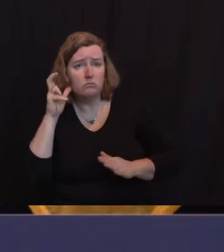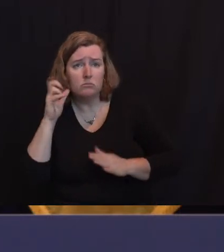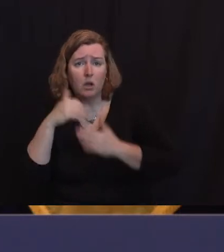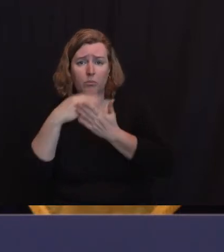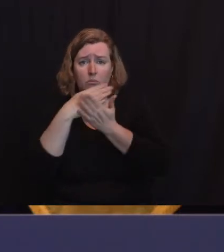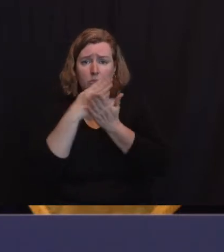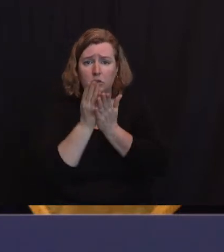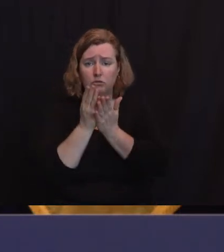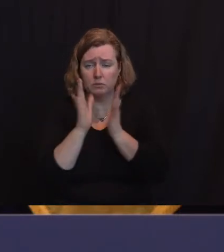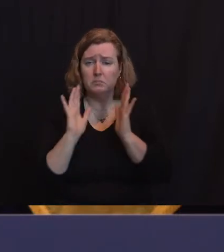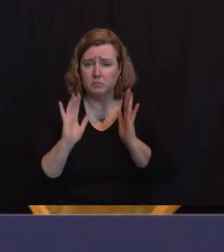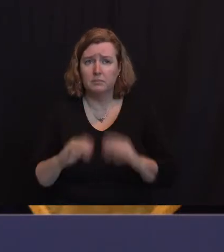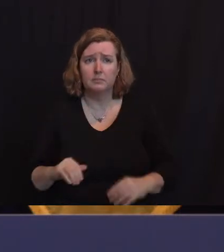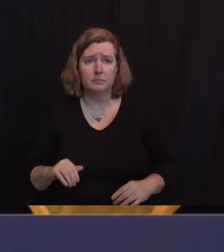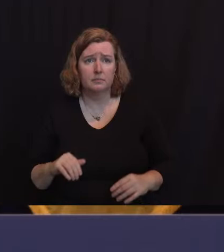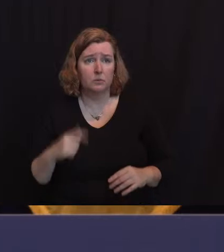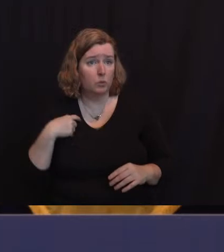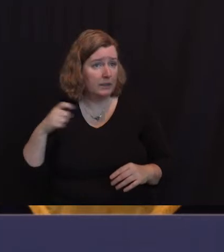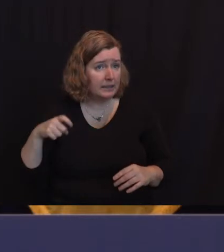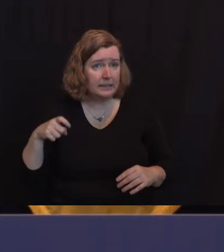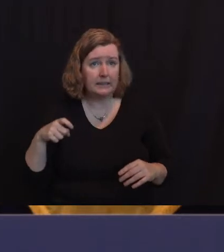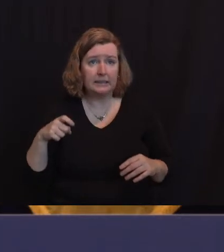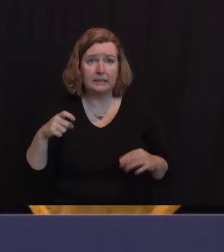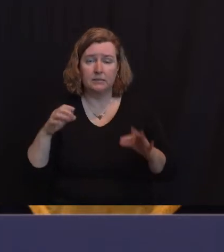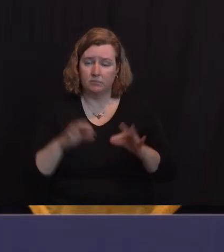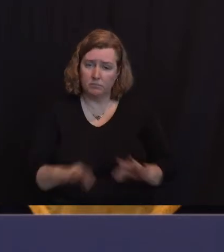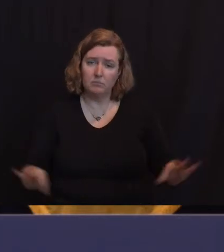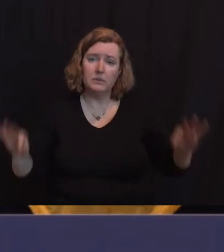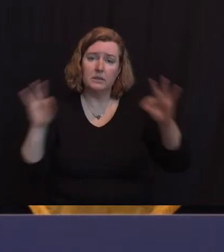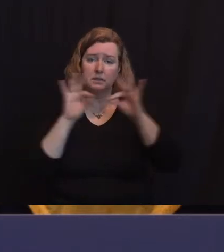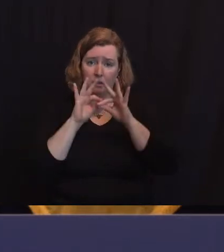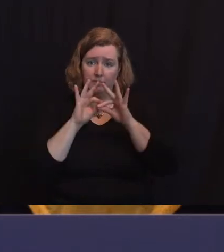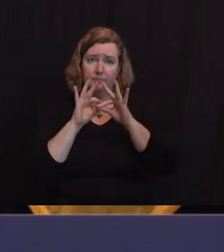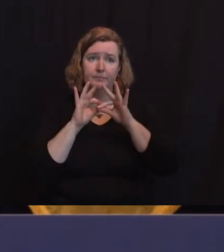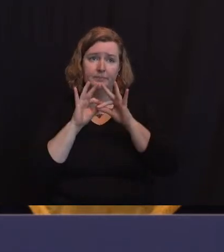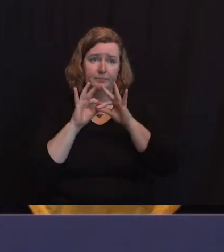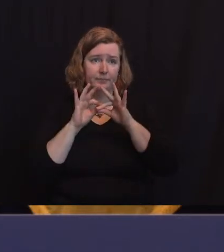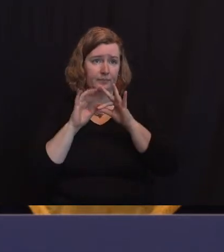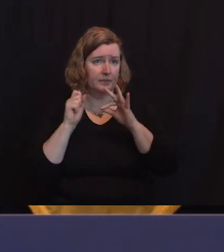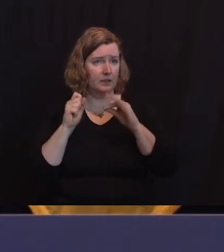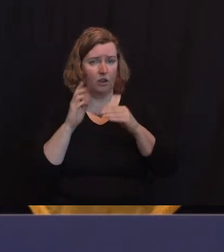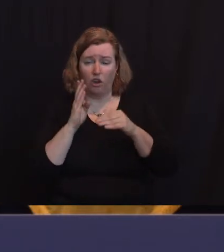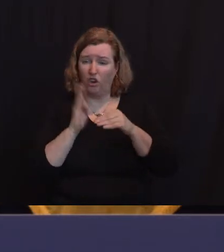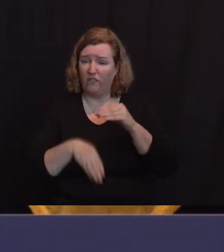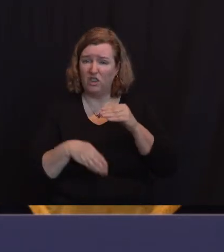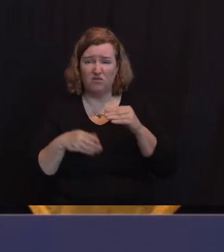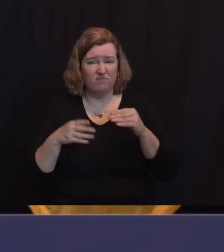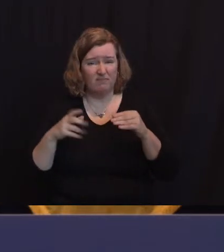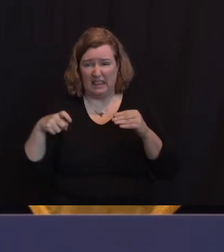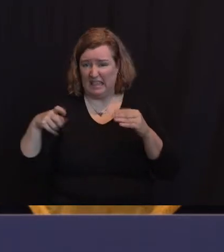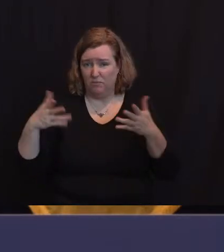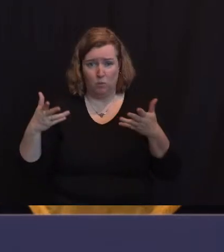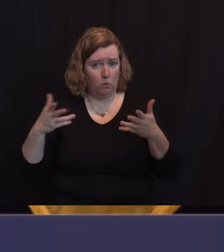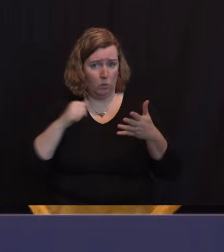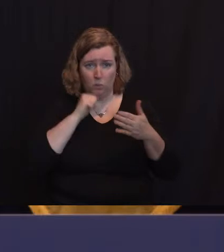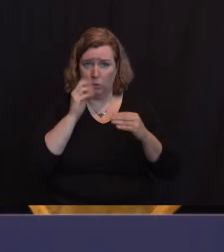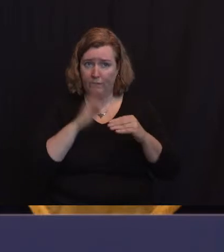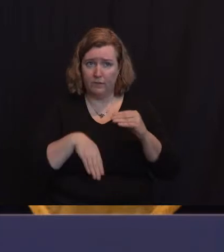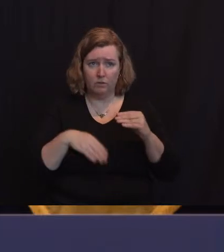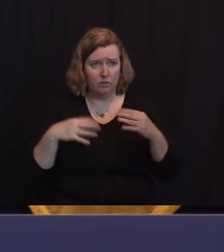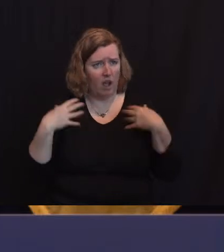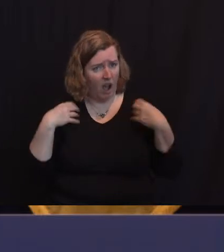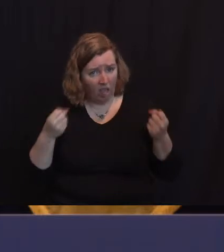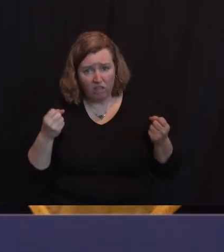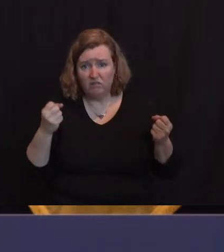The needs continue to be significant. We're not out of this thing yet, and I think you've heard it from a health crisis